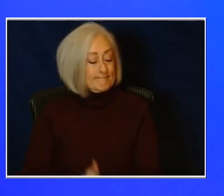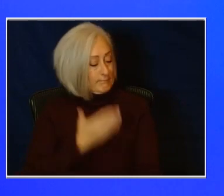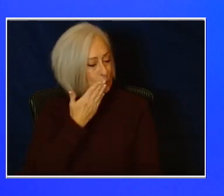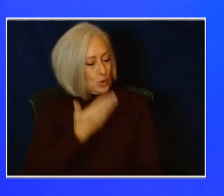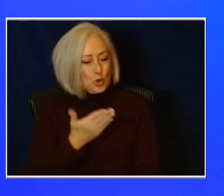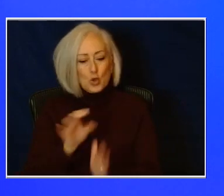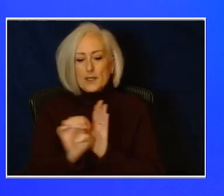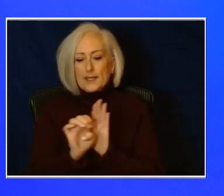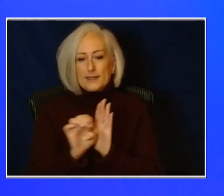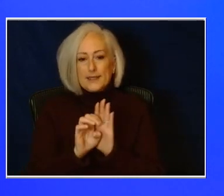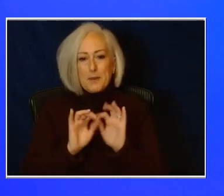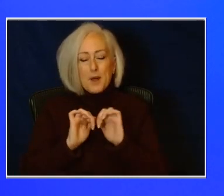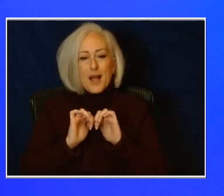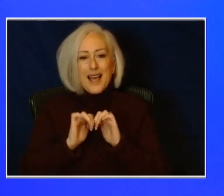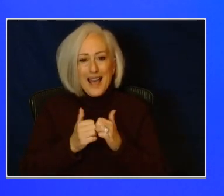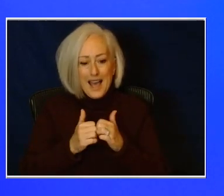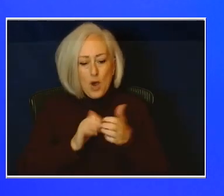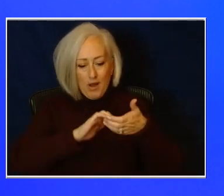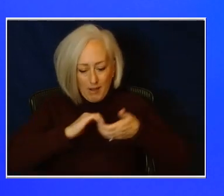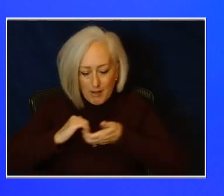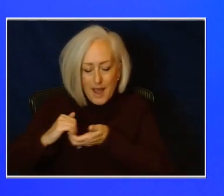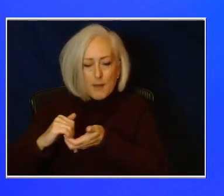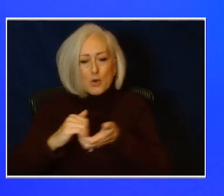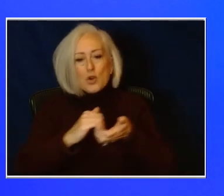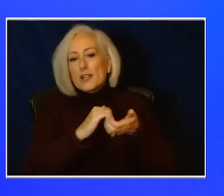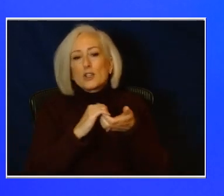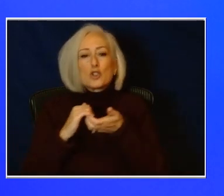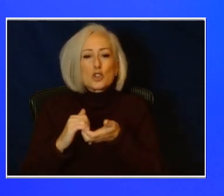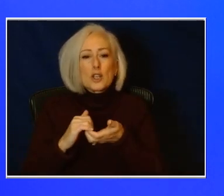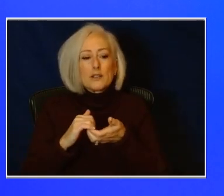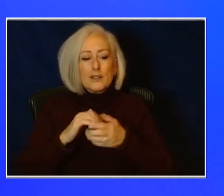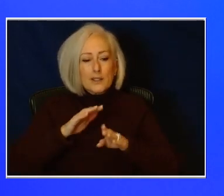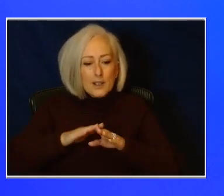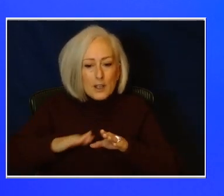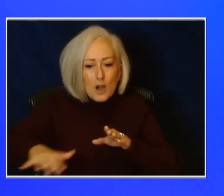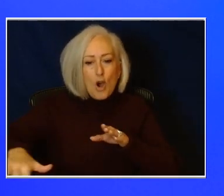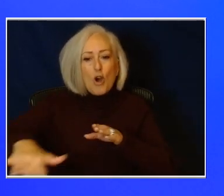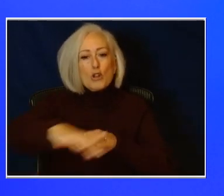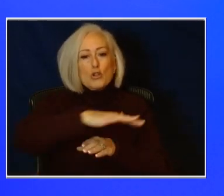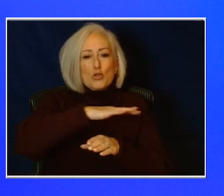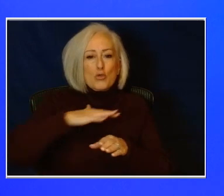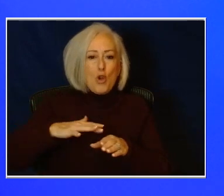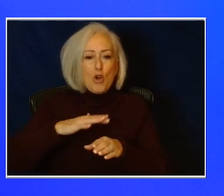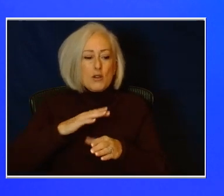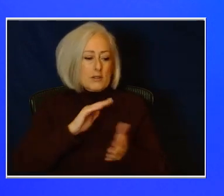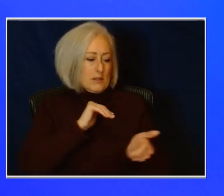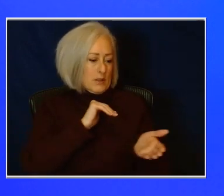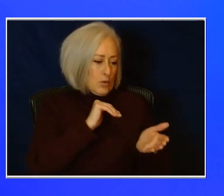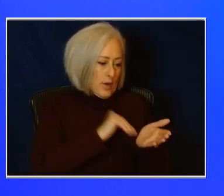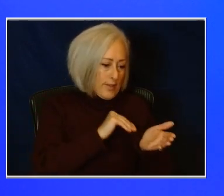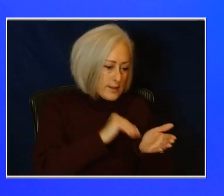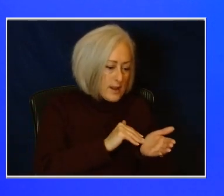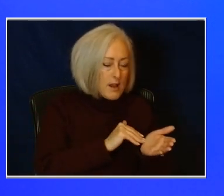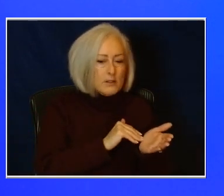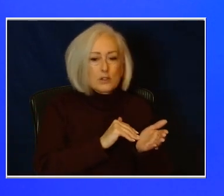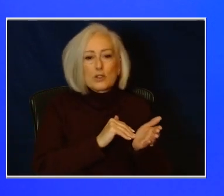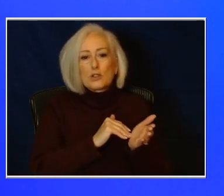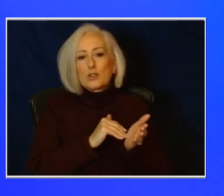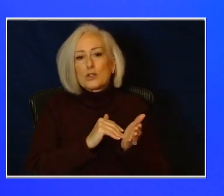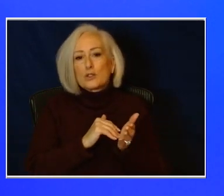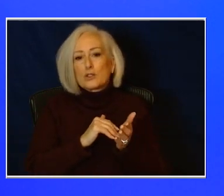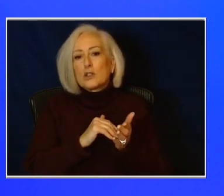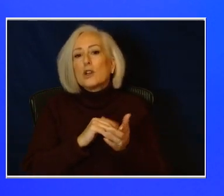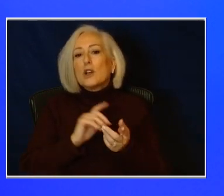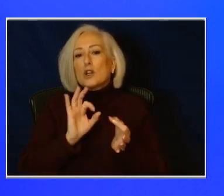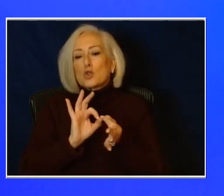how, collaboration across a clinician, a translational researcher,